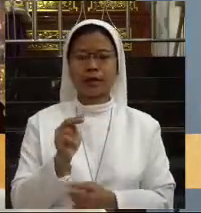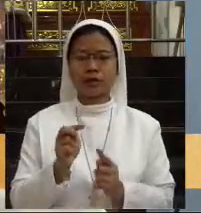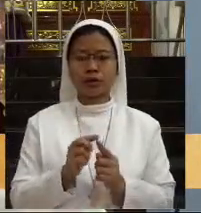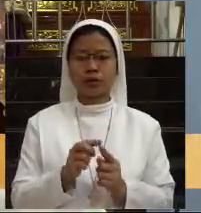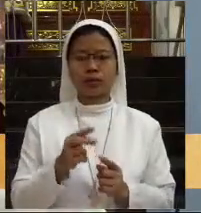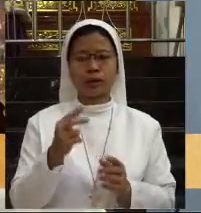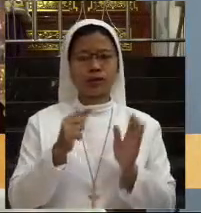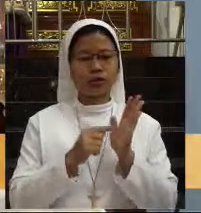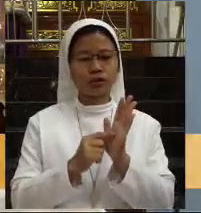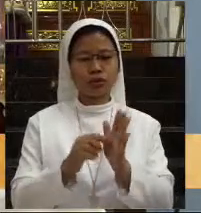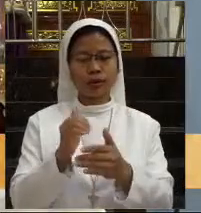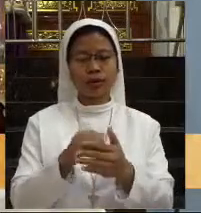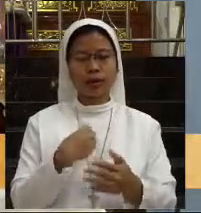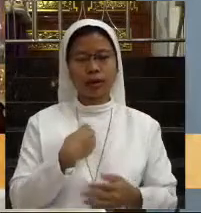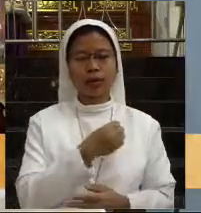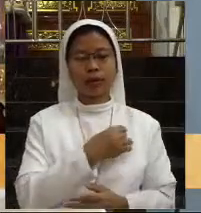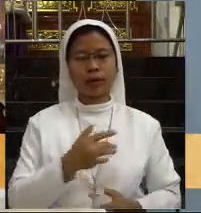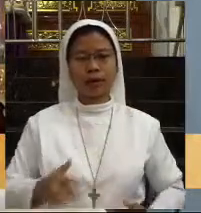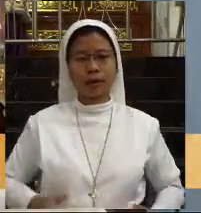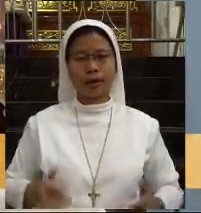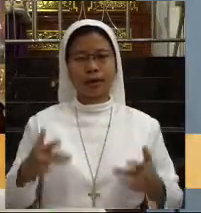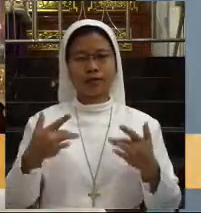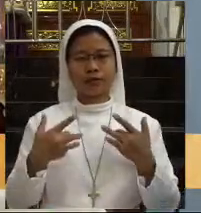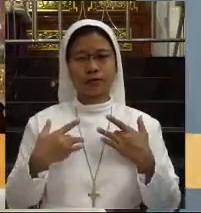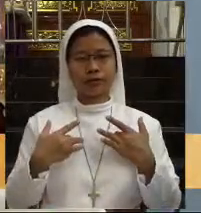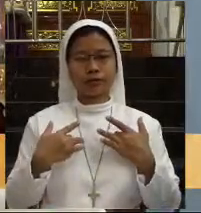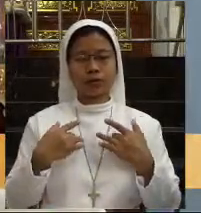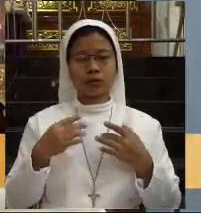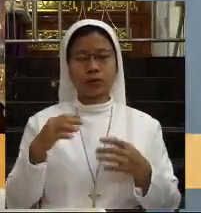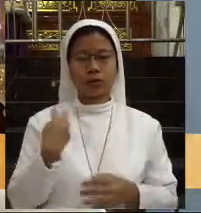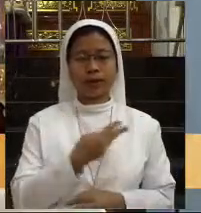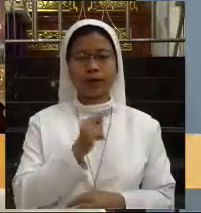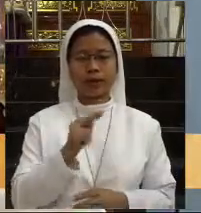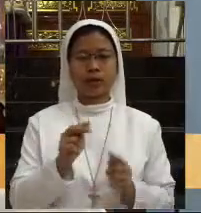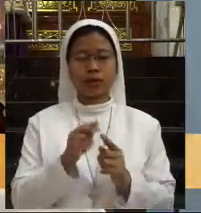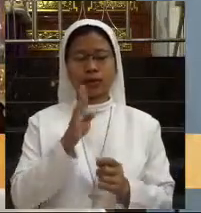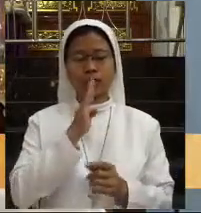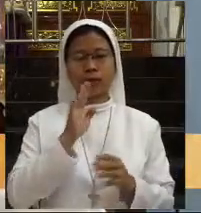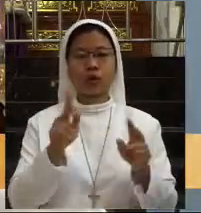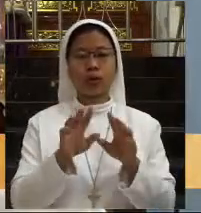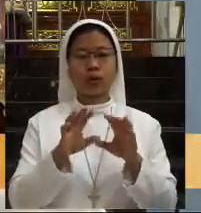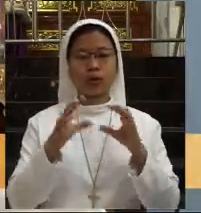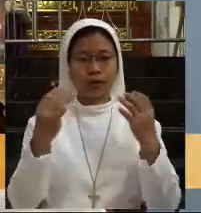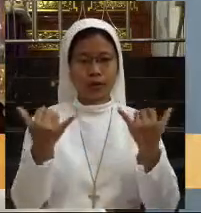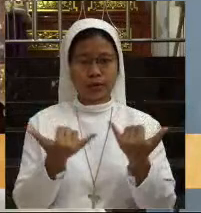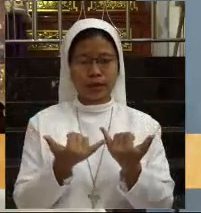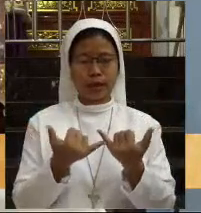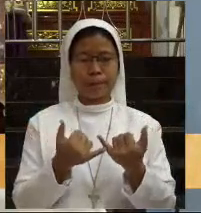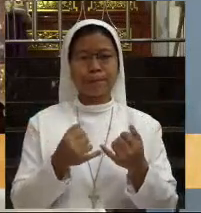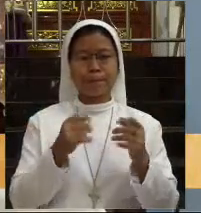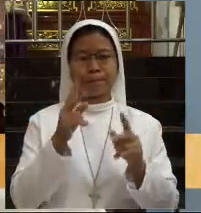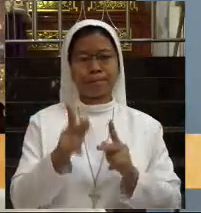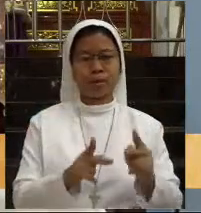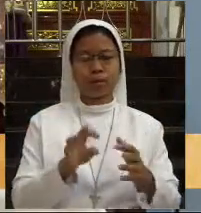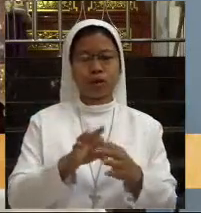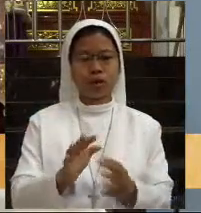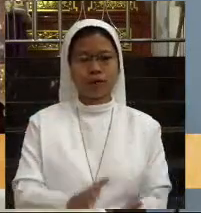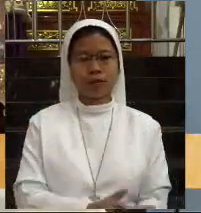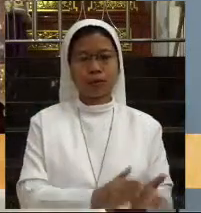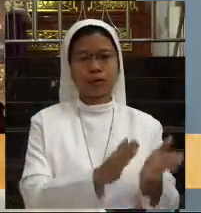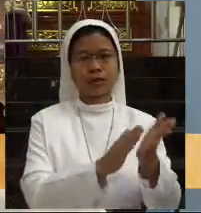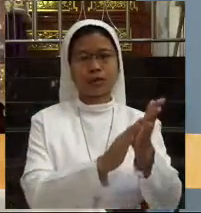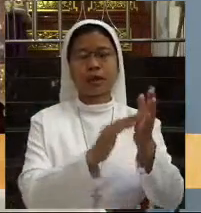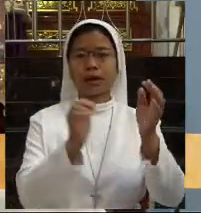in our lives. We must be a community, persons of praise,